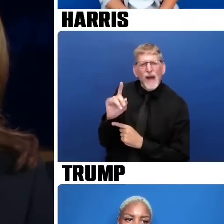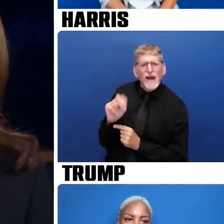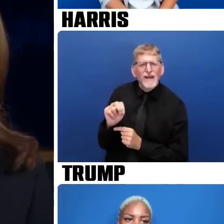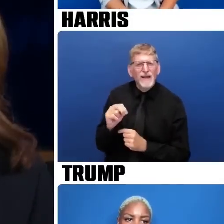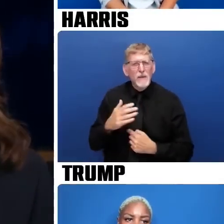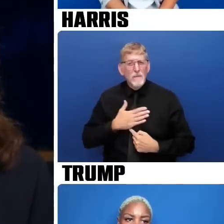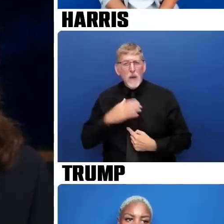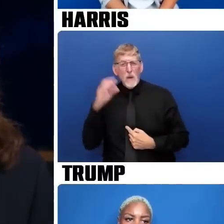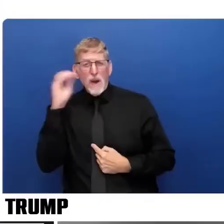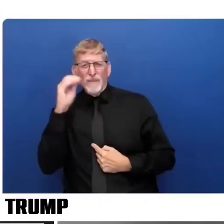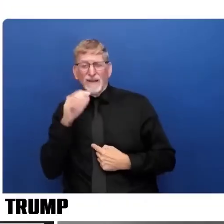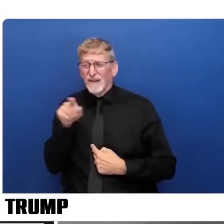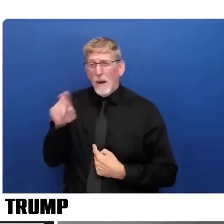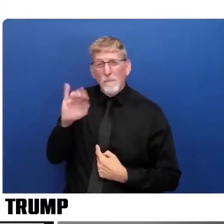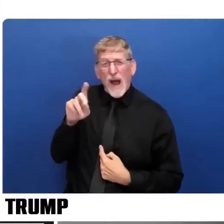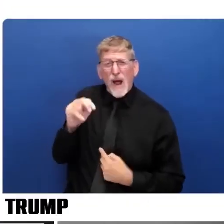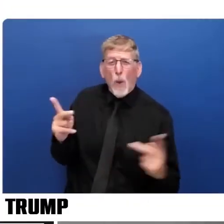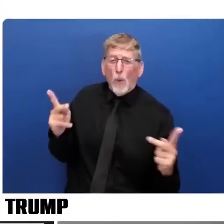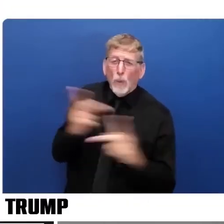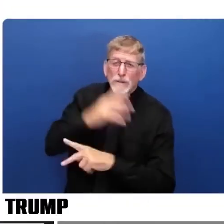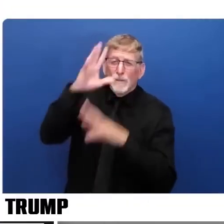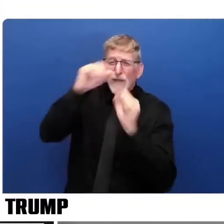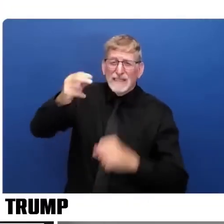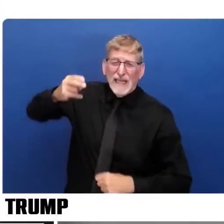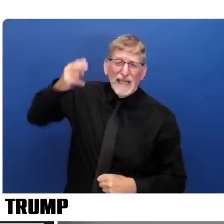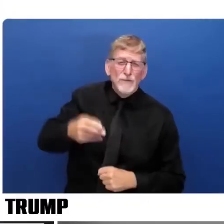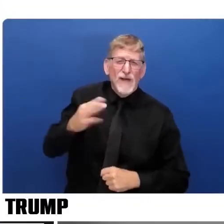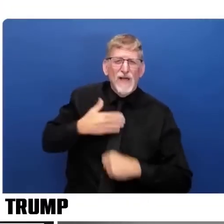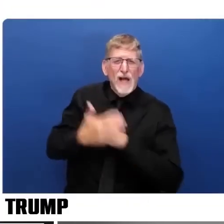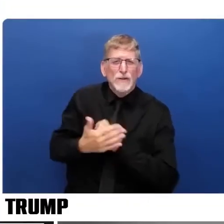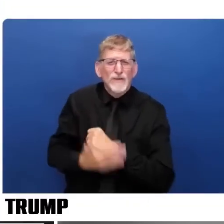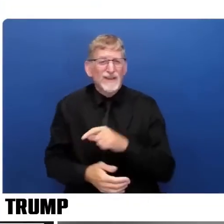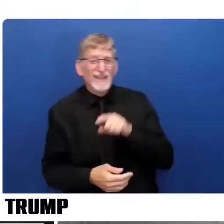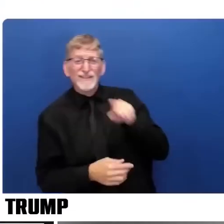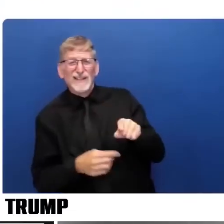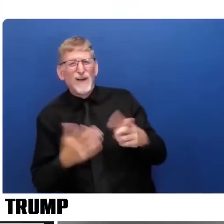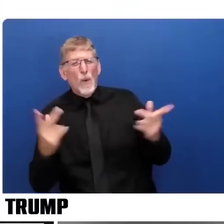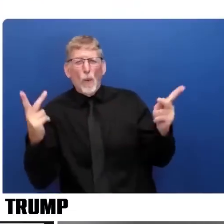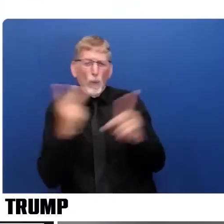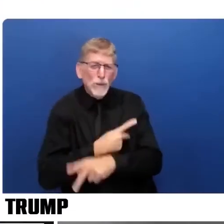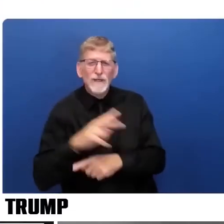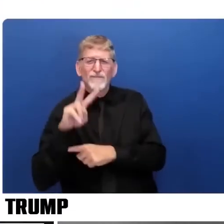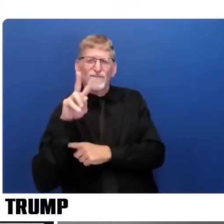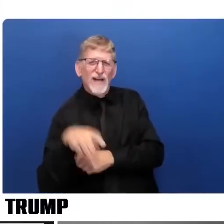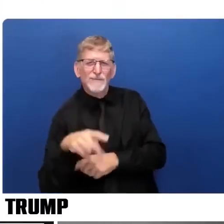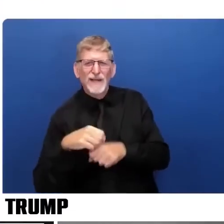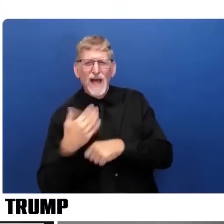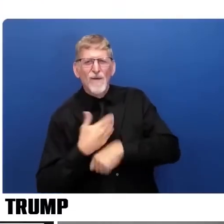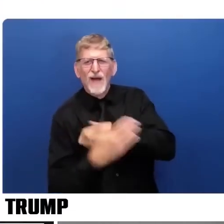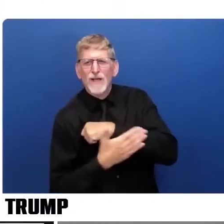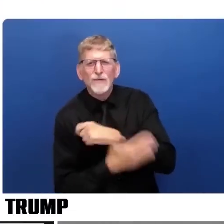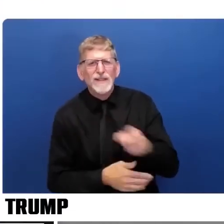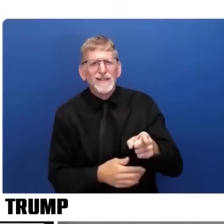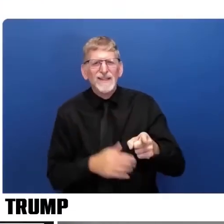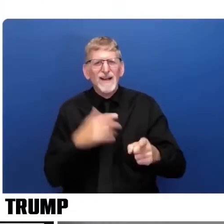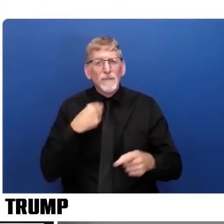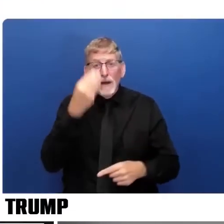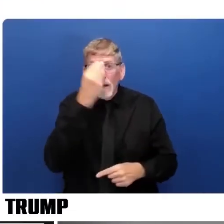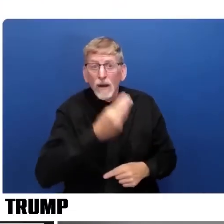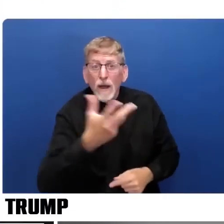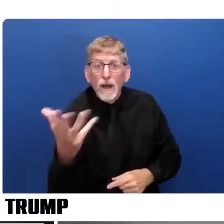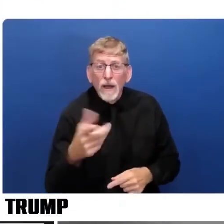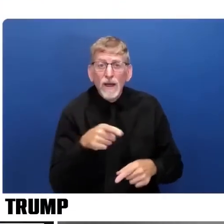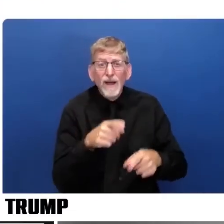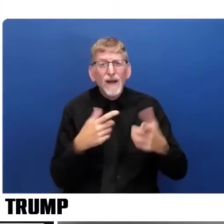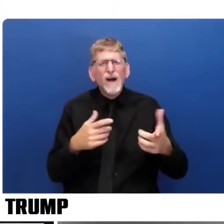country. She goes down as the worst vice president in the history of our country. But let me tell you something. She is a horrible